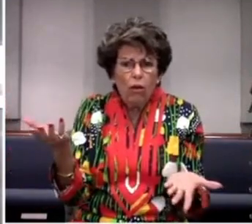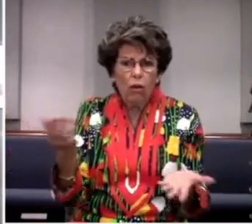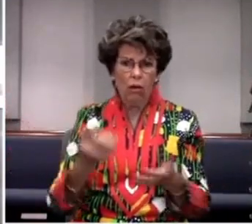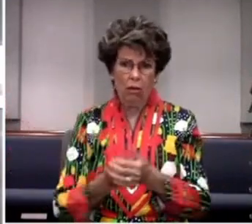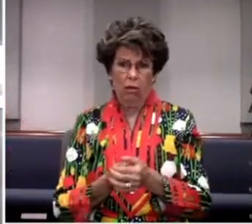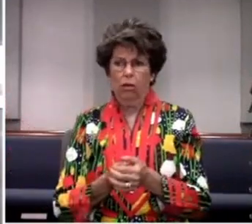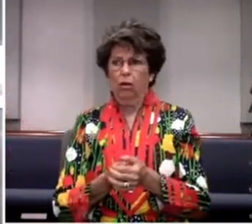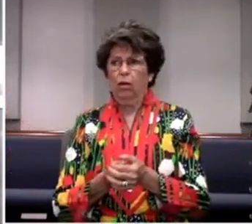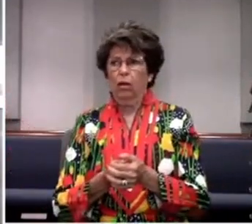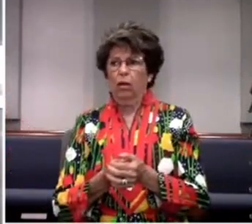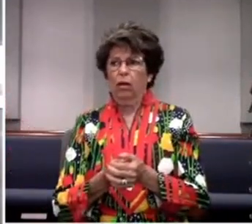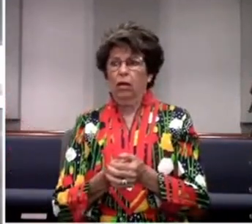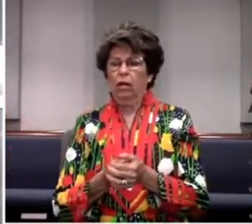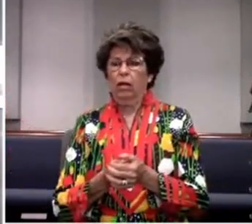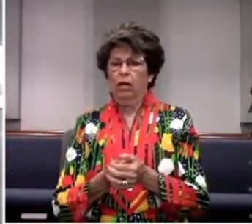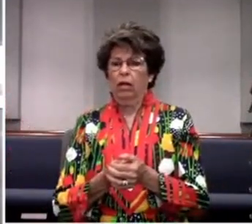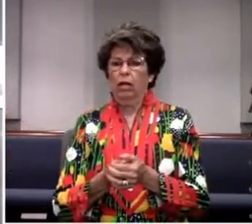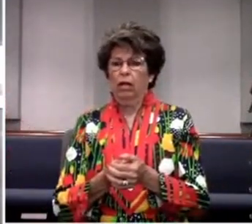Like I didn't exist.